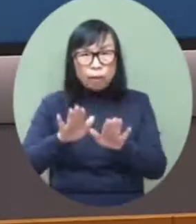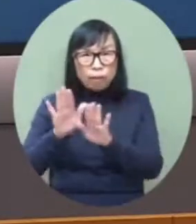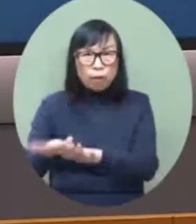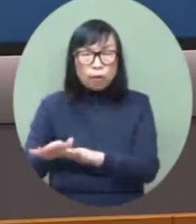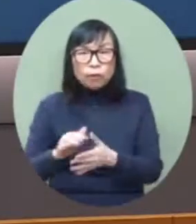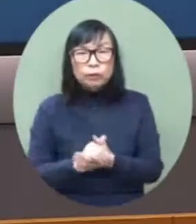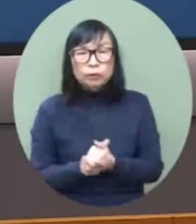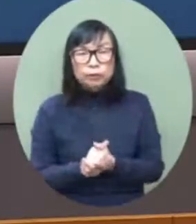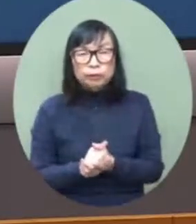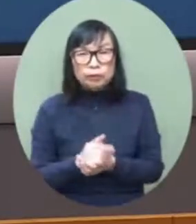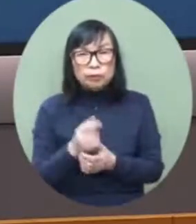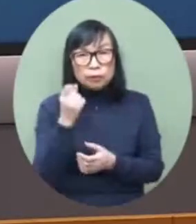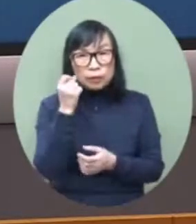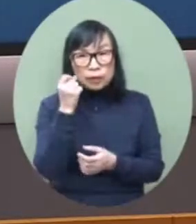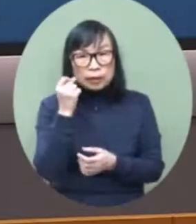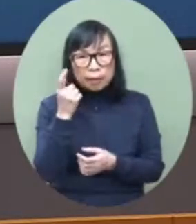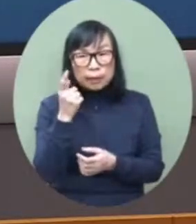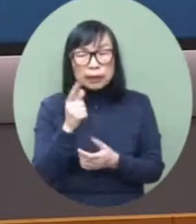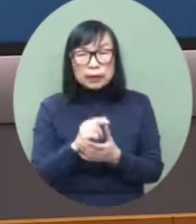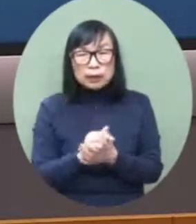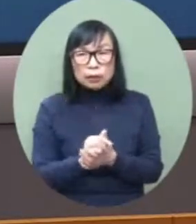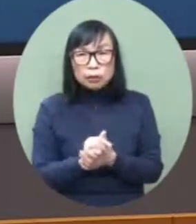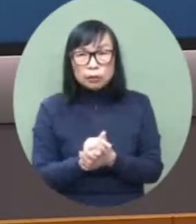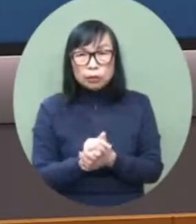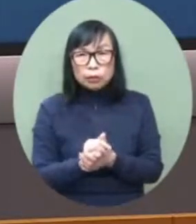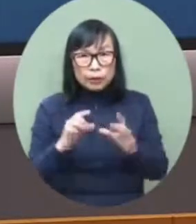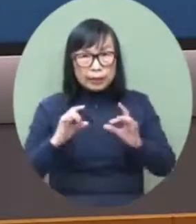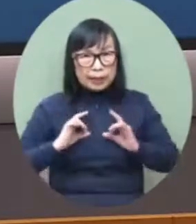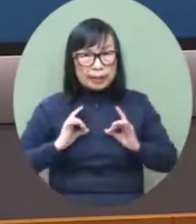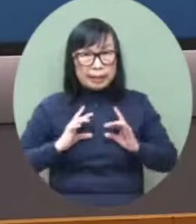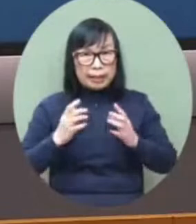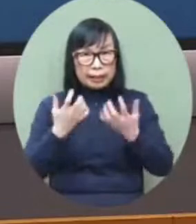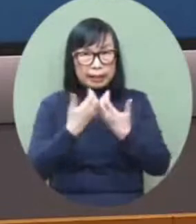team to serve the public.